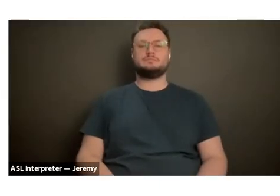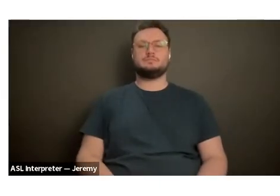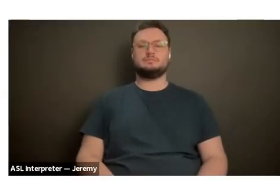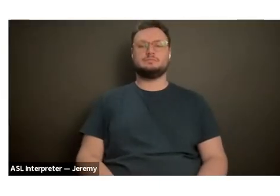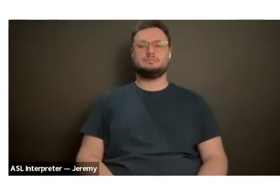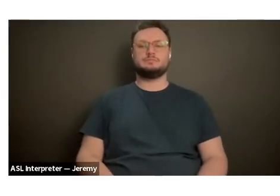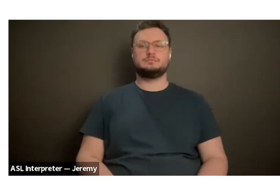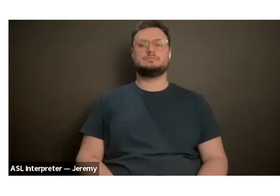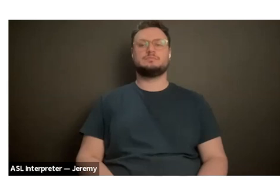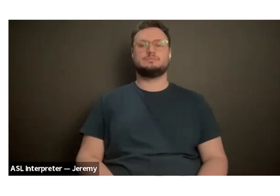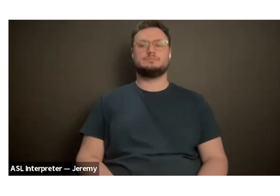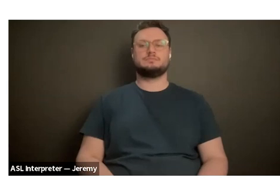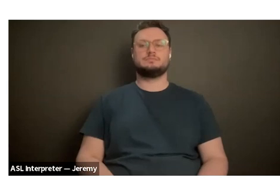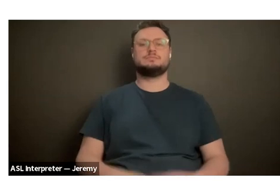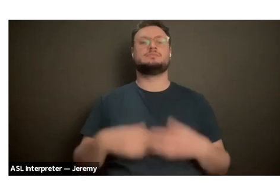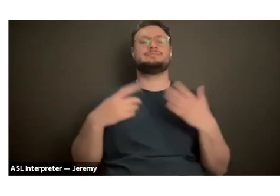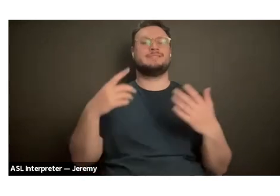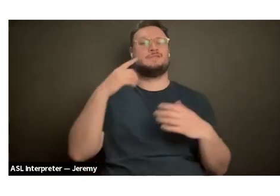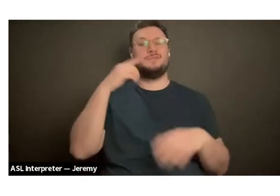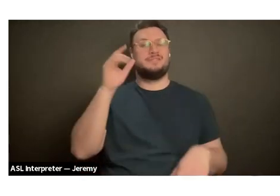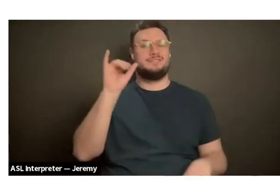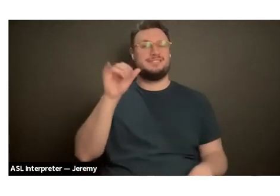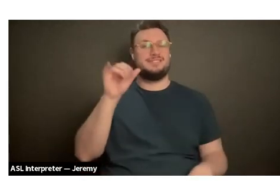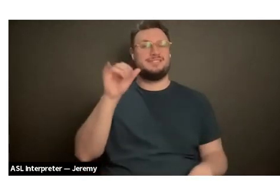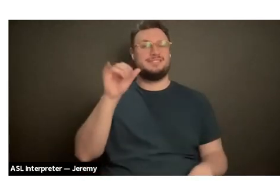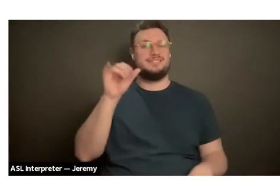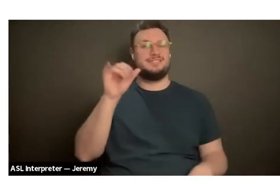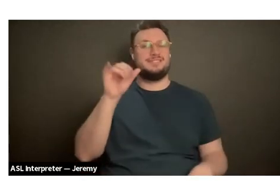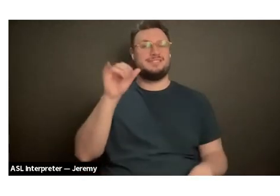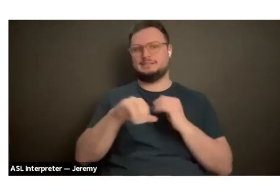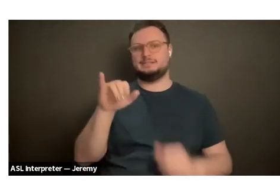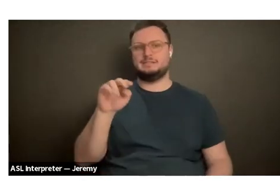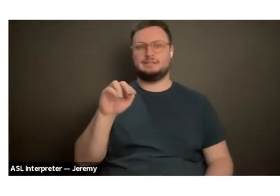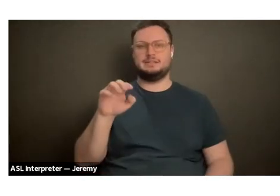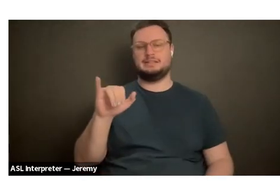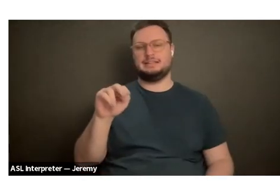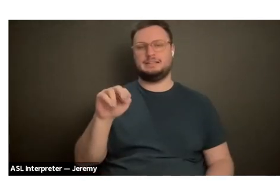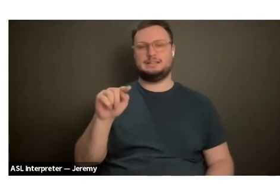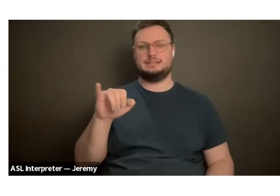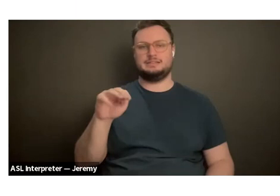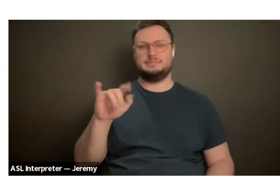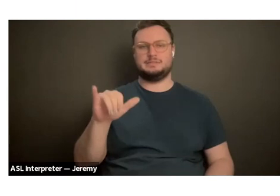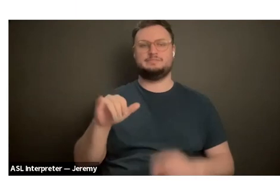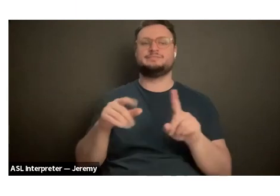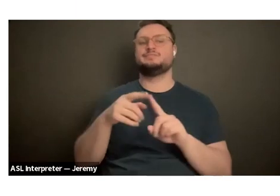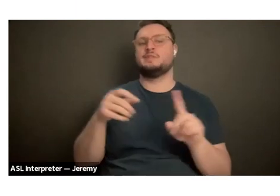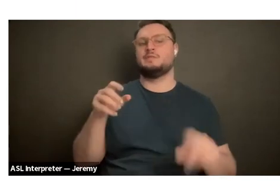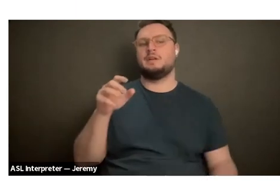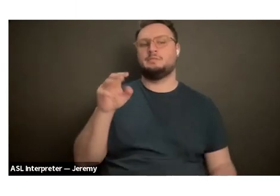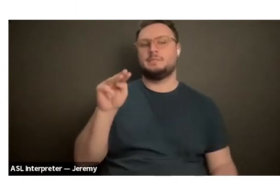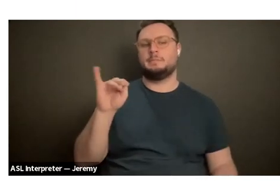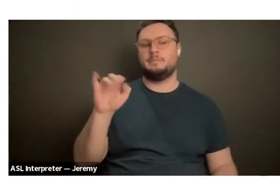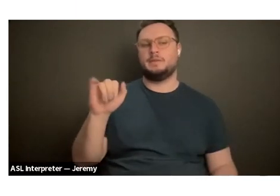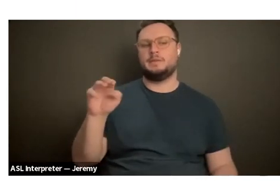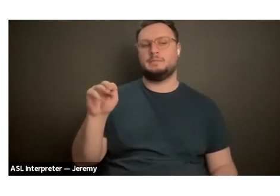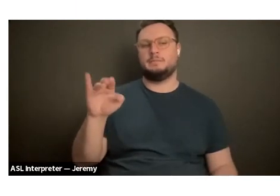thoughts for access literacy. This is for me Fingers' blog post. I'll share this